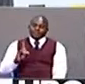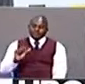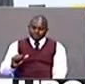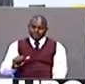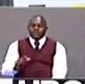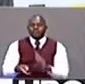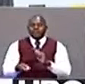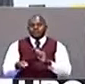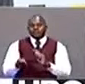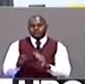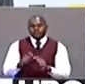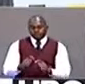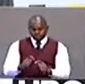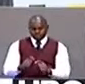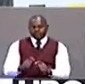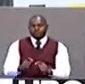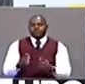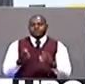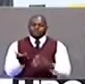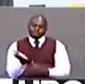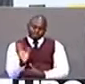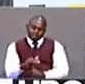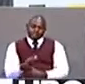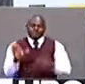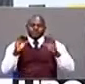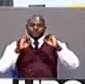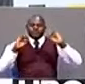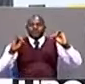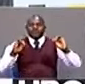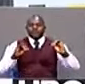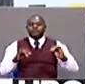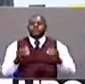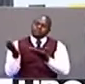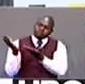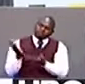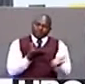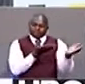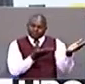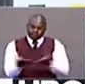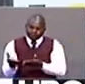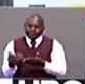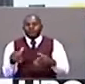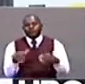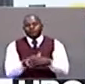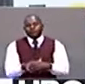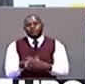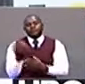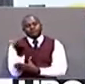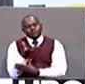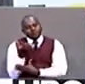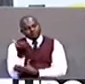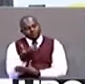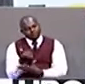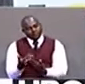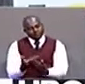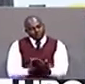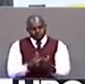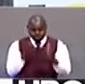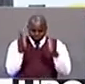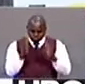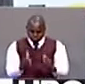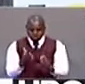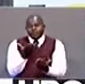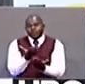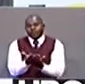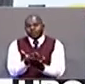amendment as returned by His Excellency the President. We invited members to go and study the report, in particular the